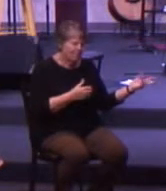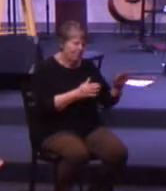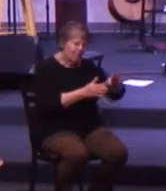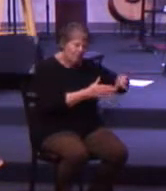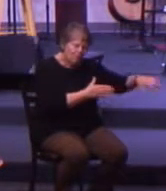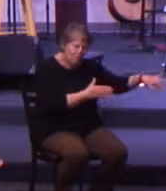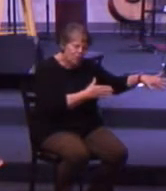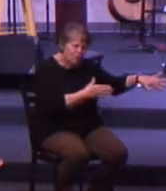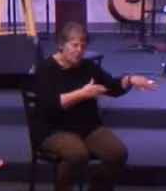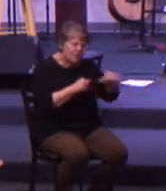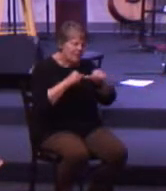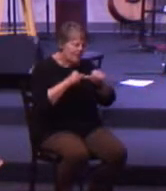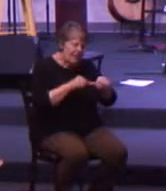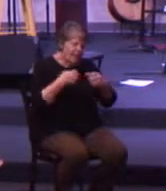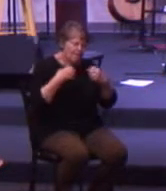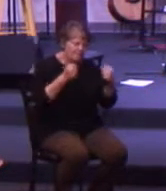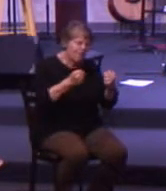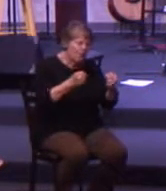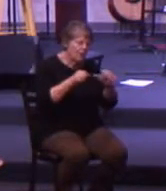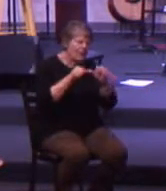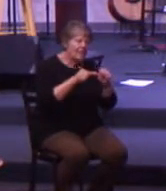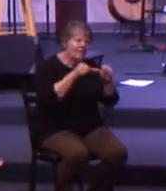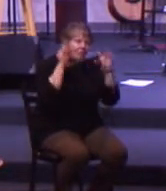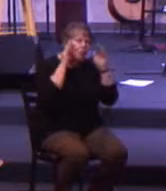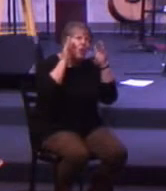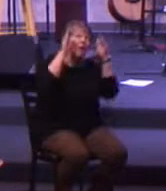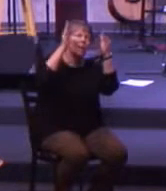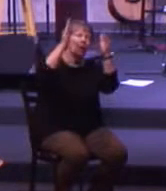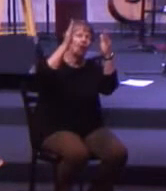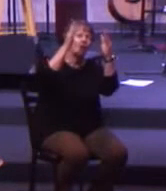look to Christ.